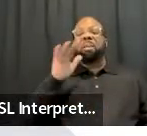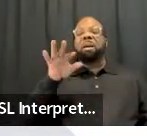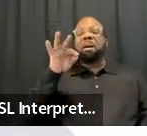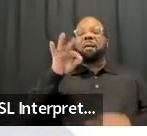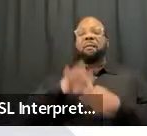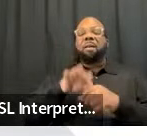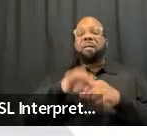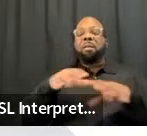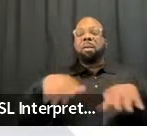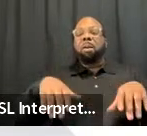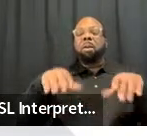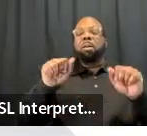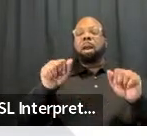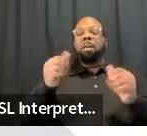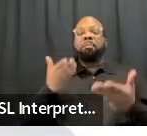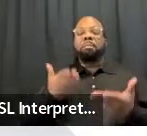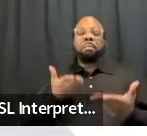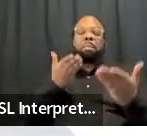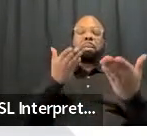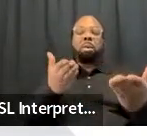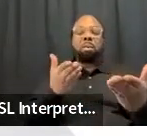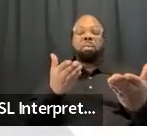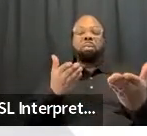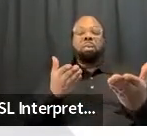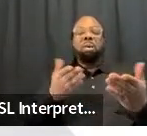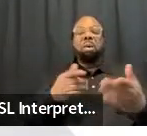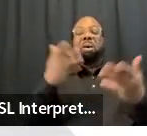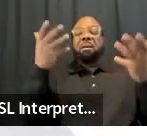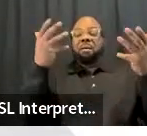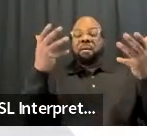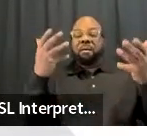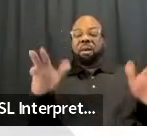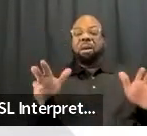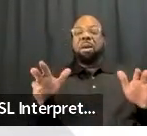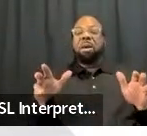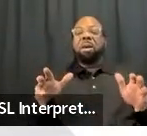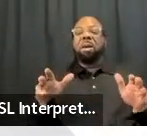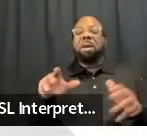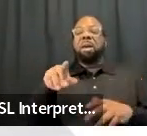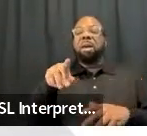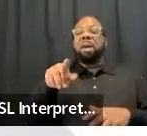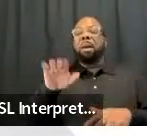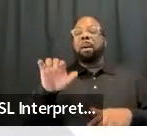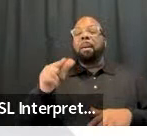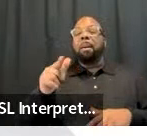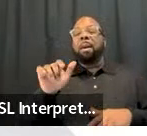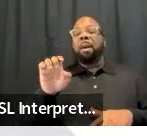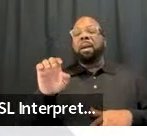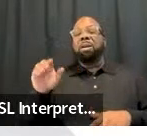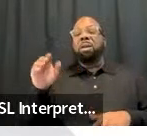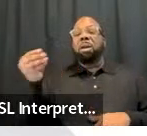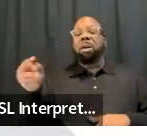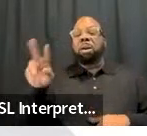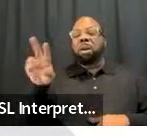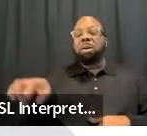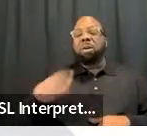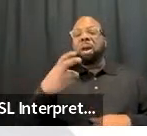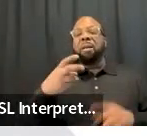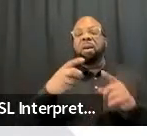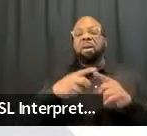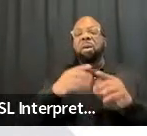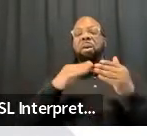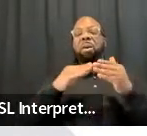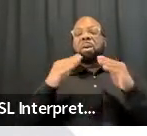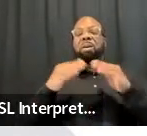the proposal. Following that, the package will go to the City Council for ultimate adoption